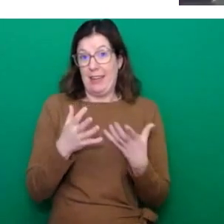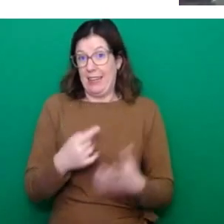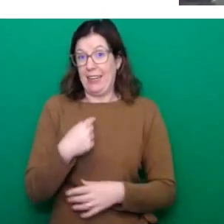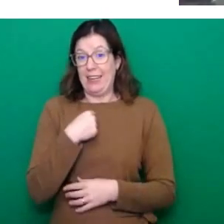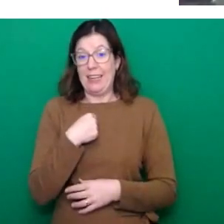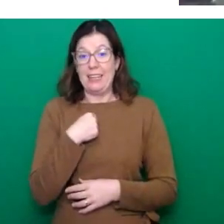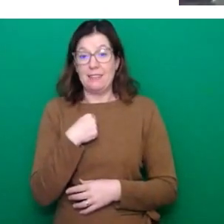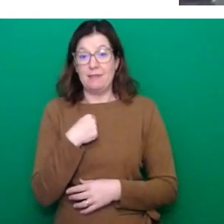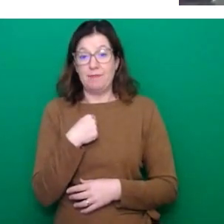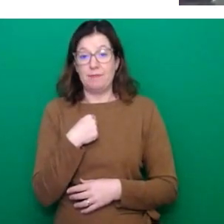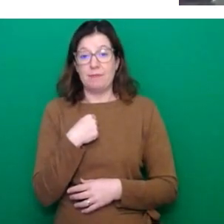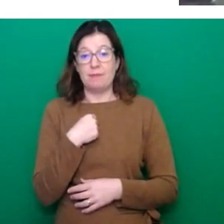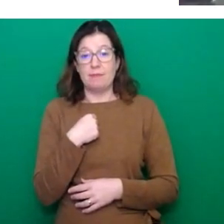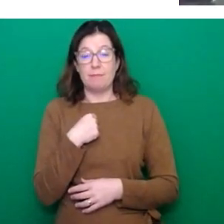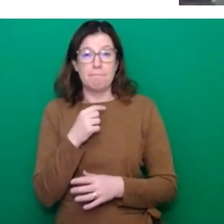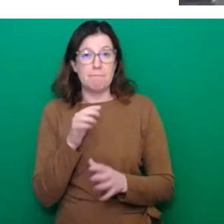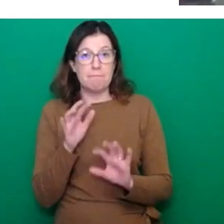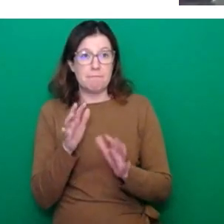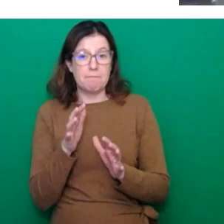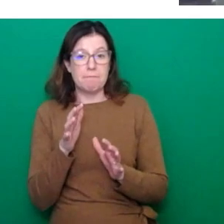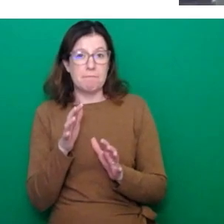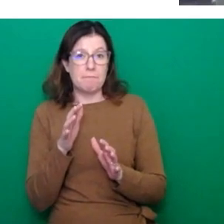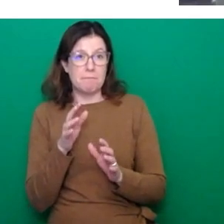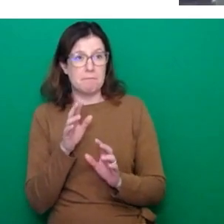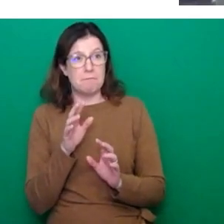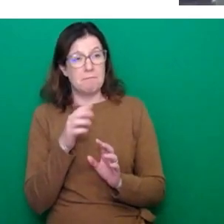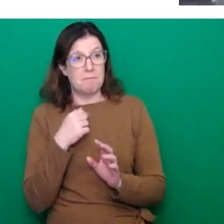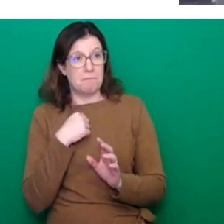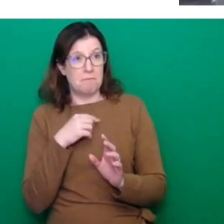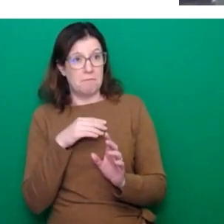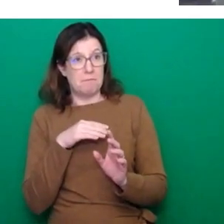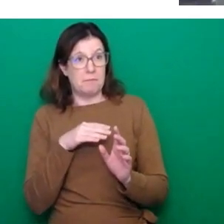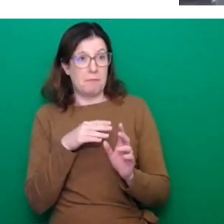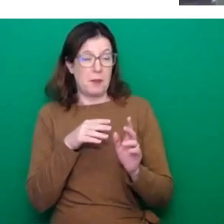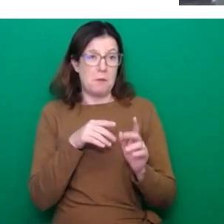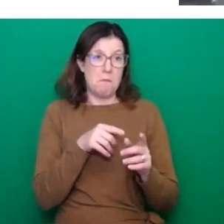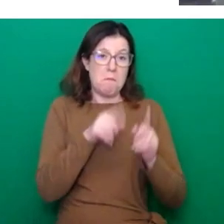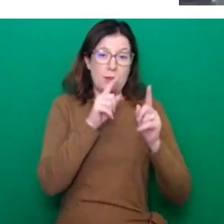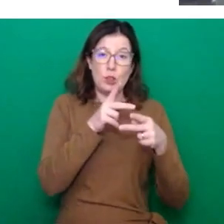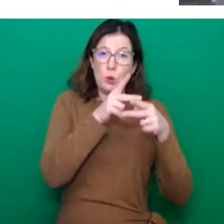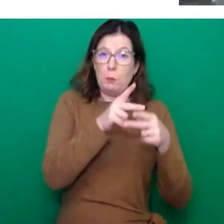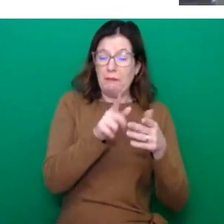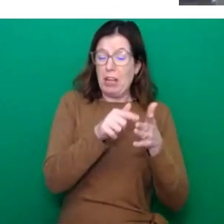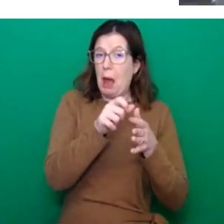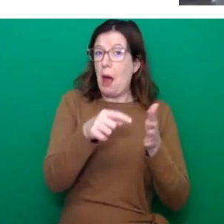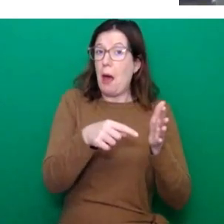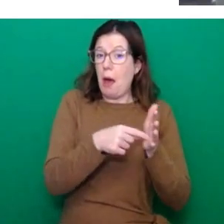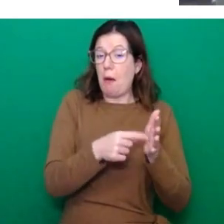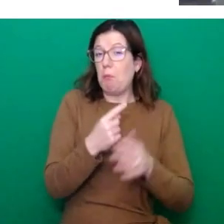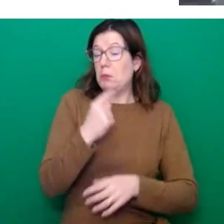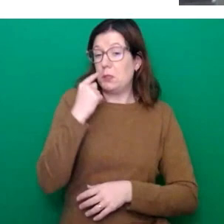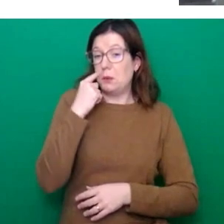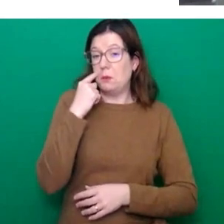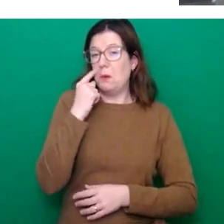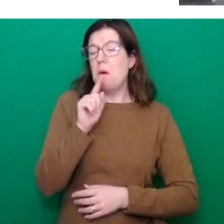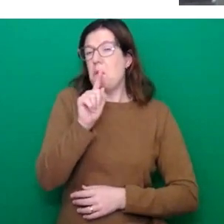kind of would lean more towards the management sort of supervision side of things within IAPT. But again, I'm kind